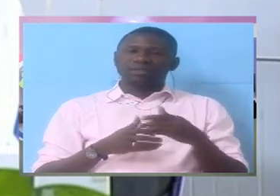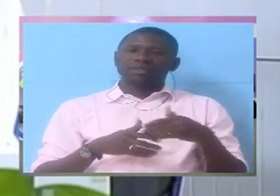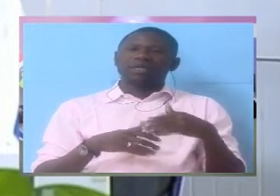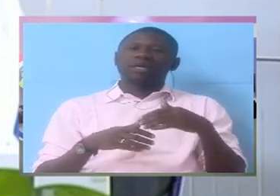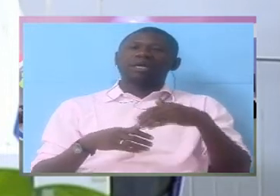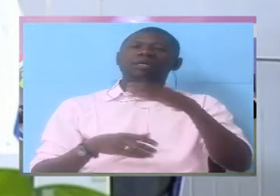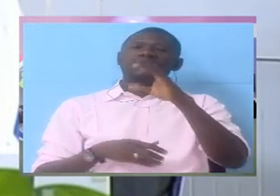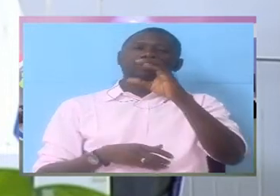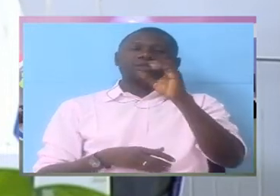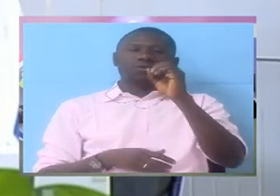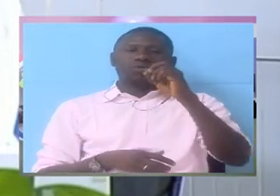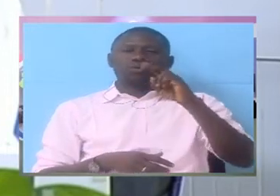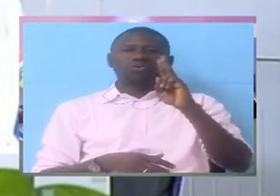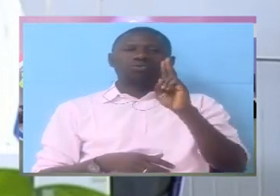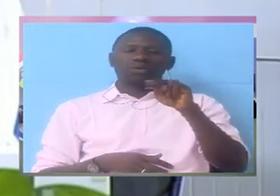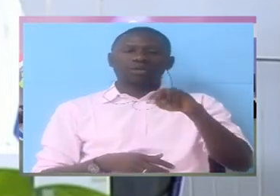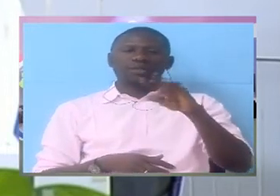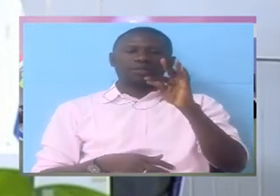Counter